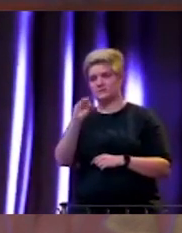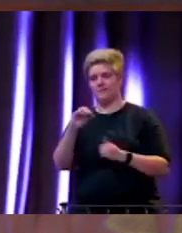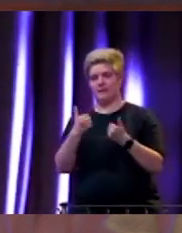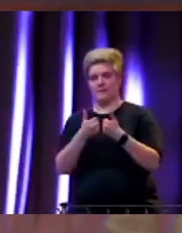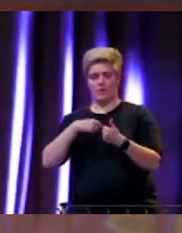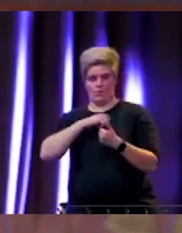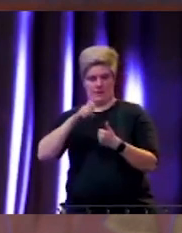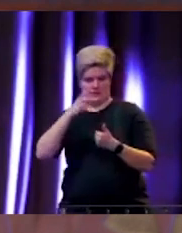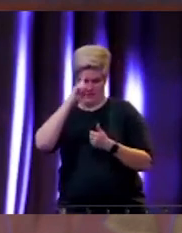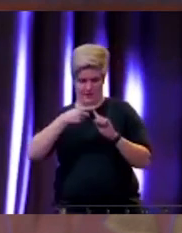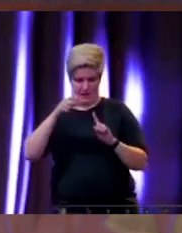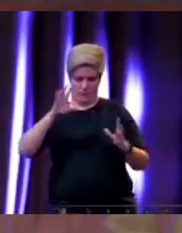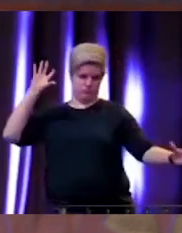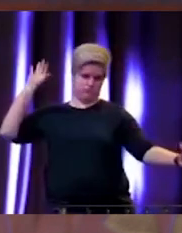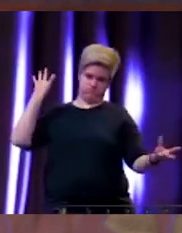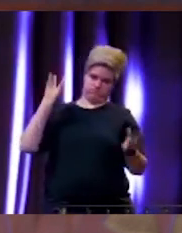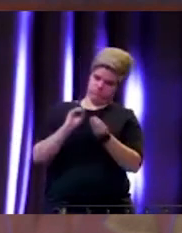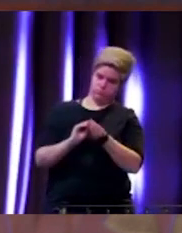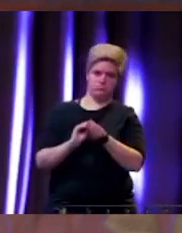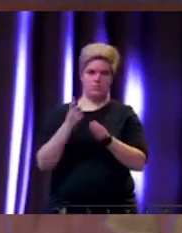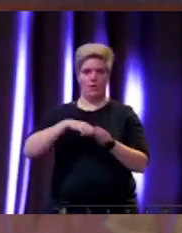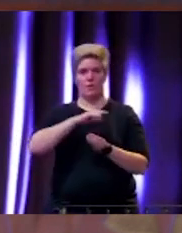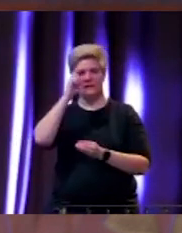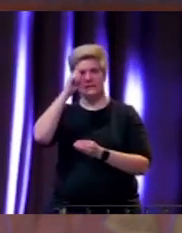this holistically, right? And we need to be